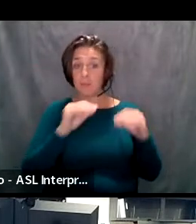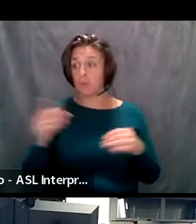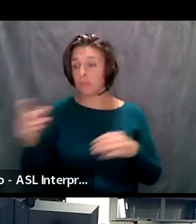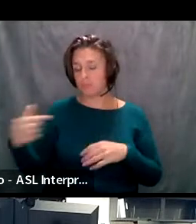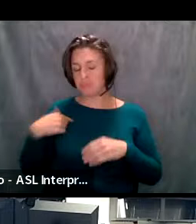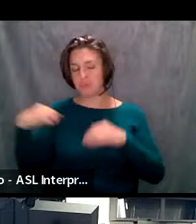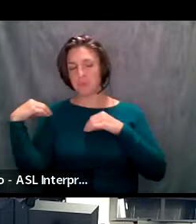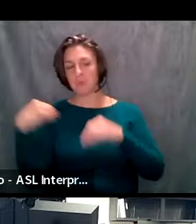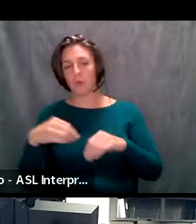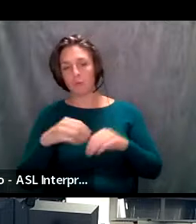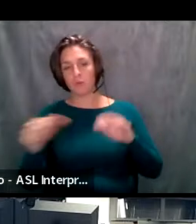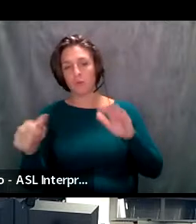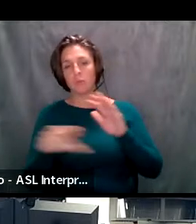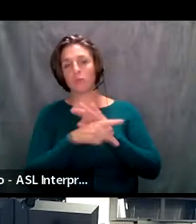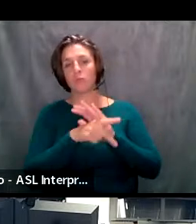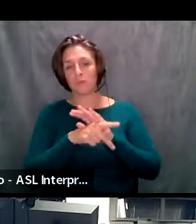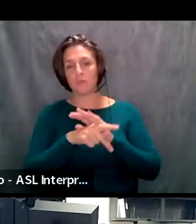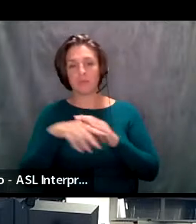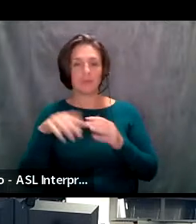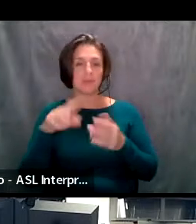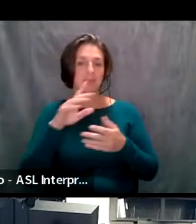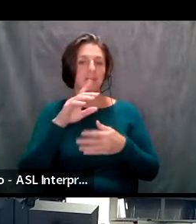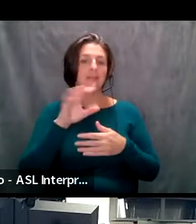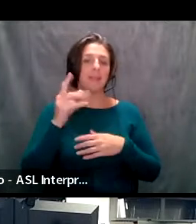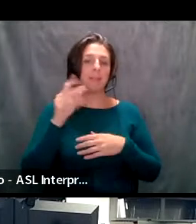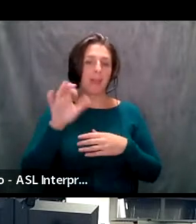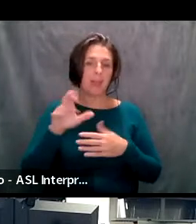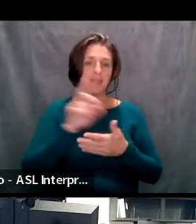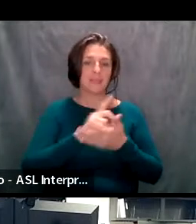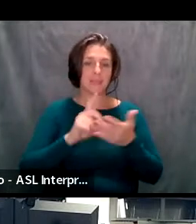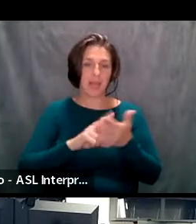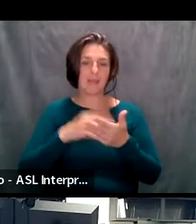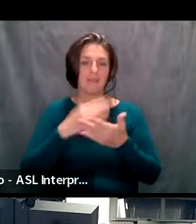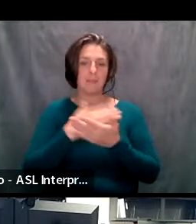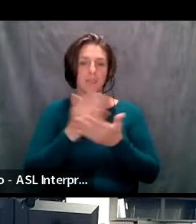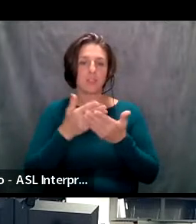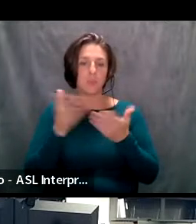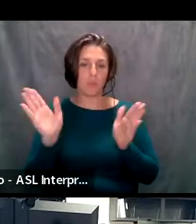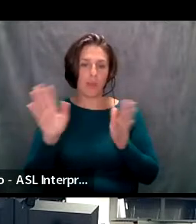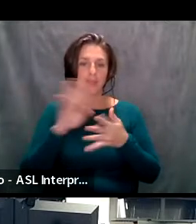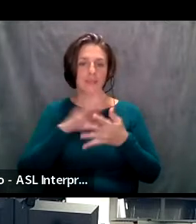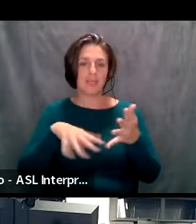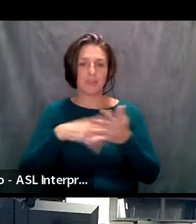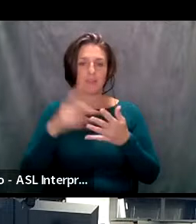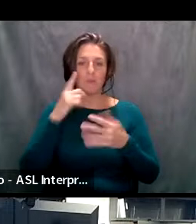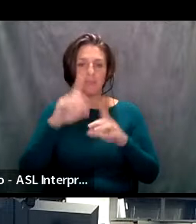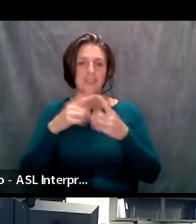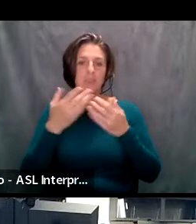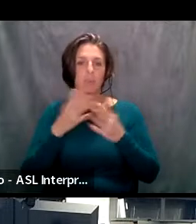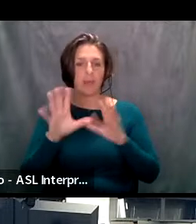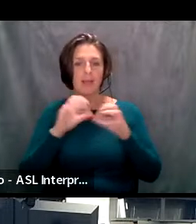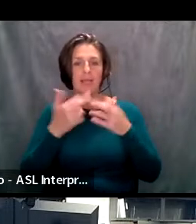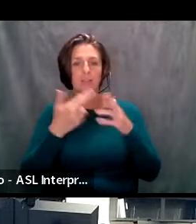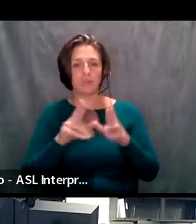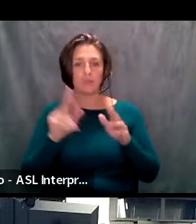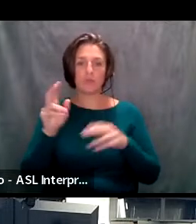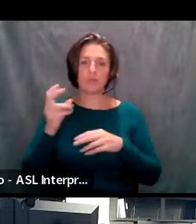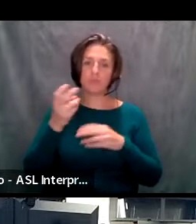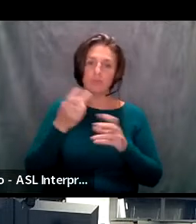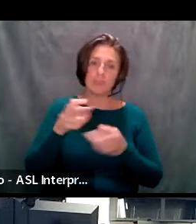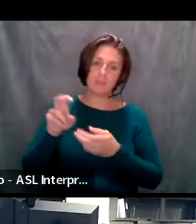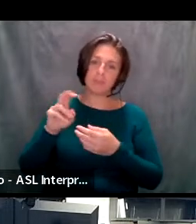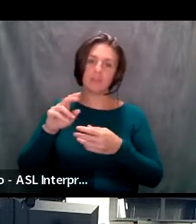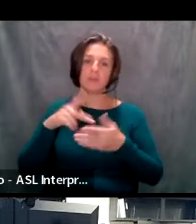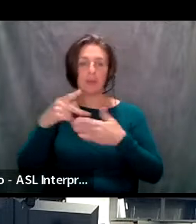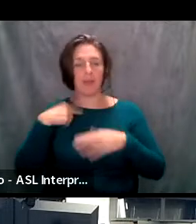the schematic design, budget, and schedule for the district-wide classroom transformation project. Okay, motion by Trustee And Leonard, I'll second that. second by Trustee